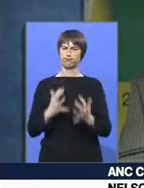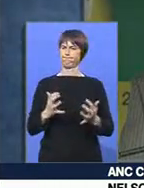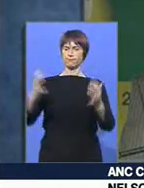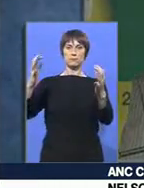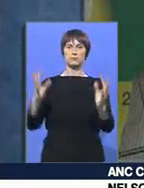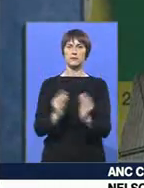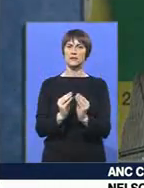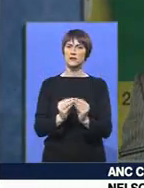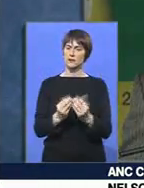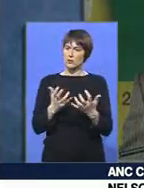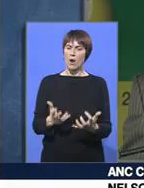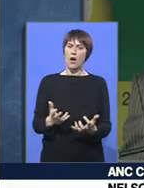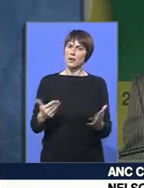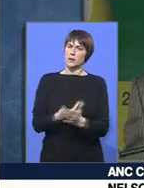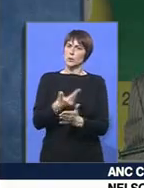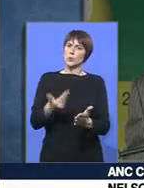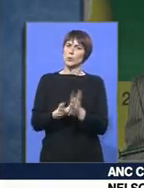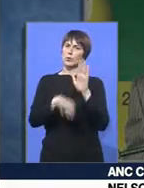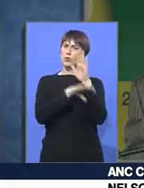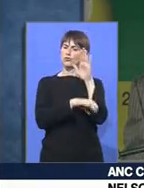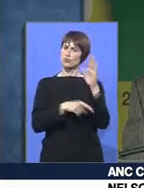up a new constitution.